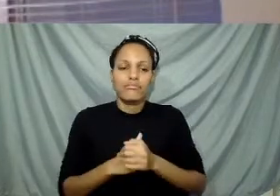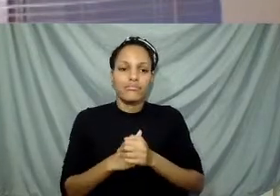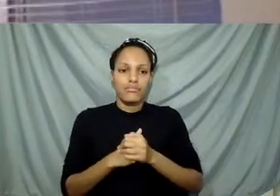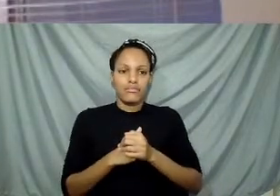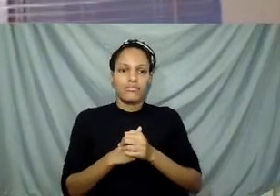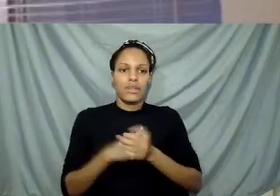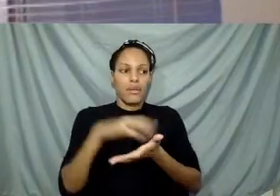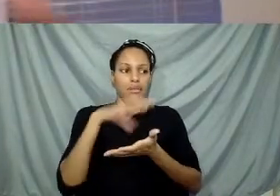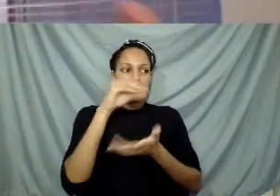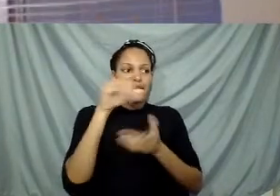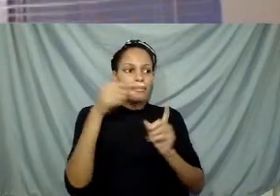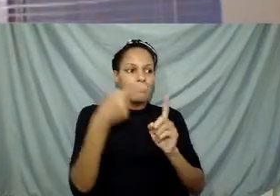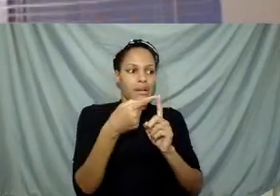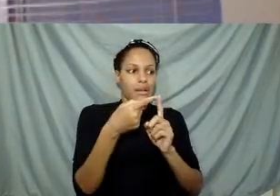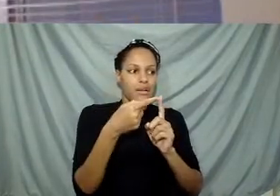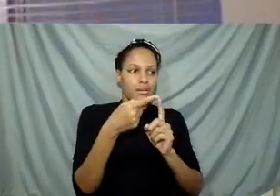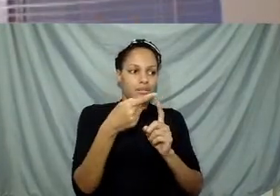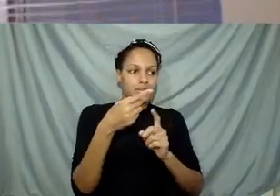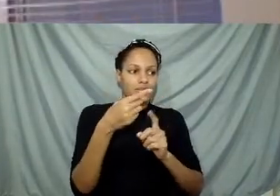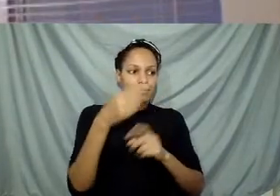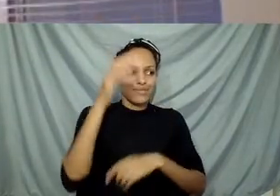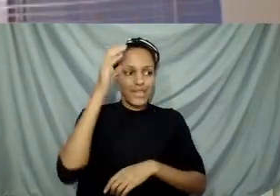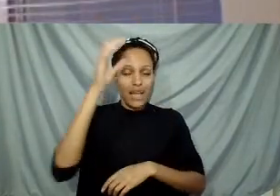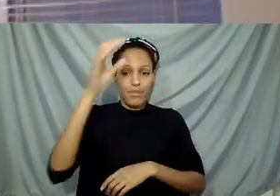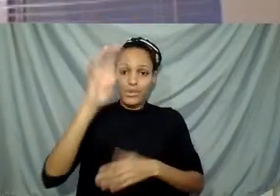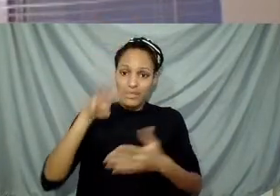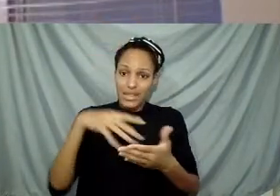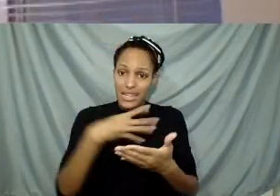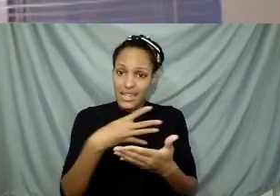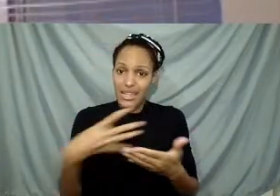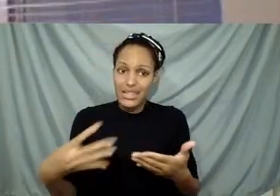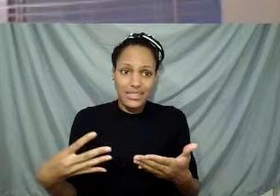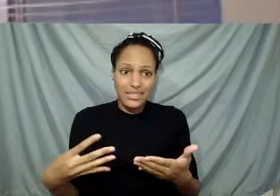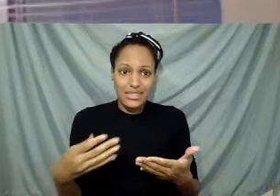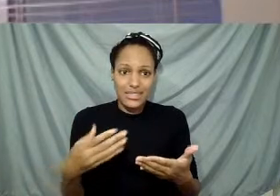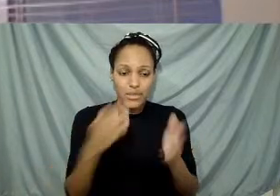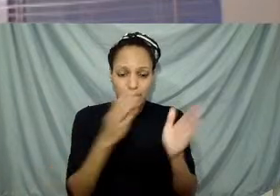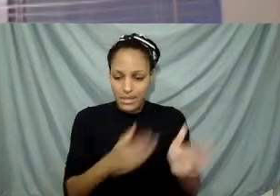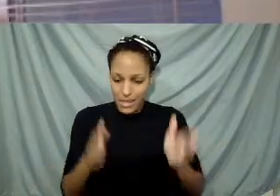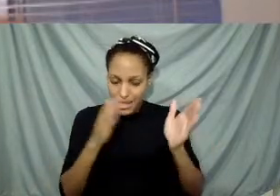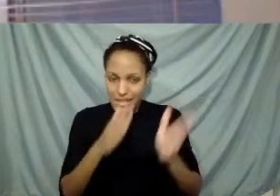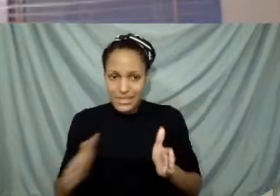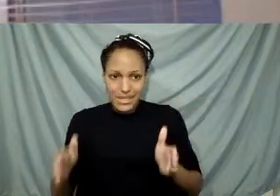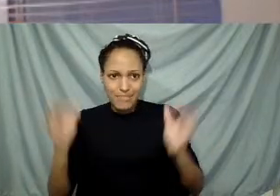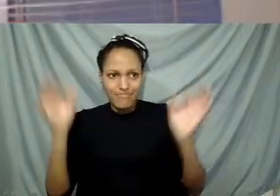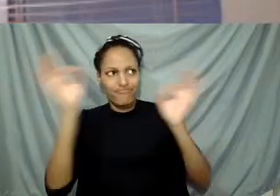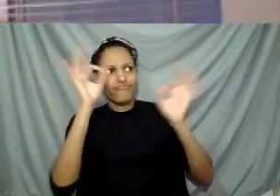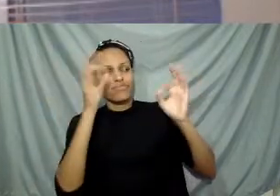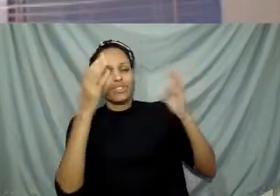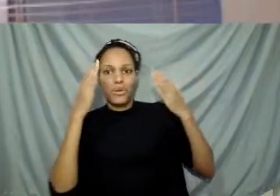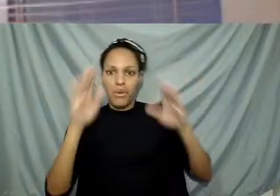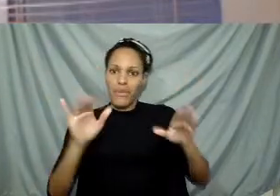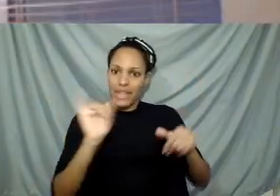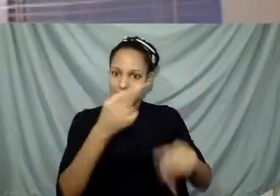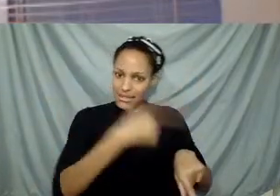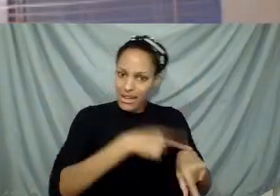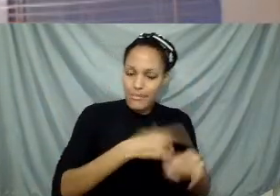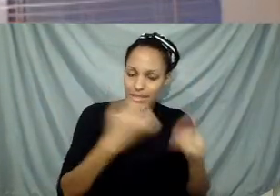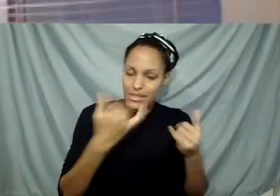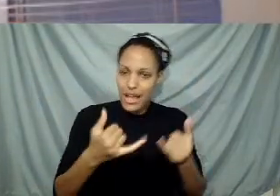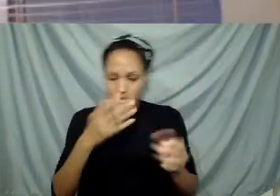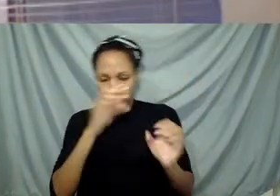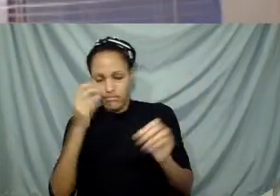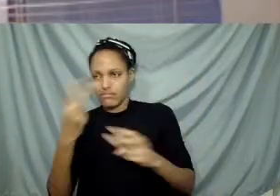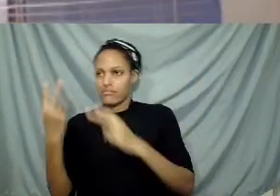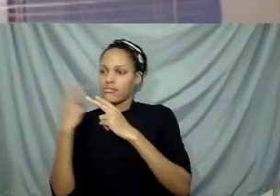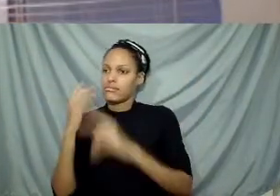about capital plans when we didn't even realize we were learning about it. There was all kinds of osmosis learning going on